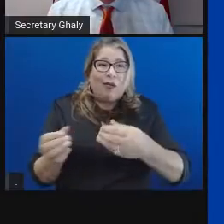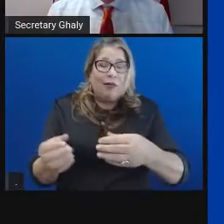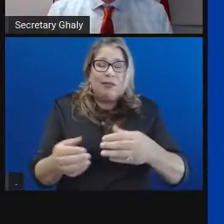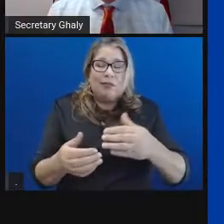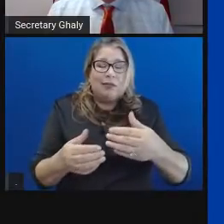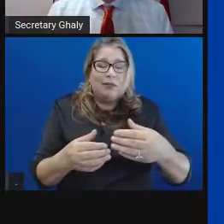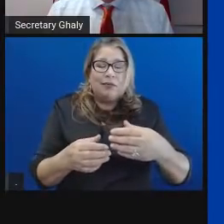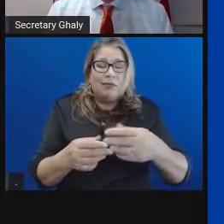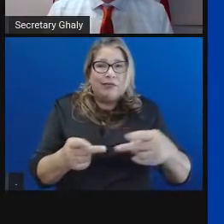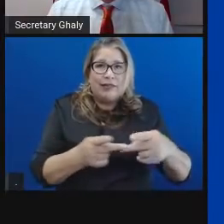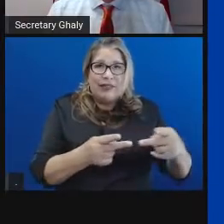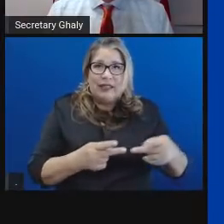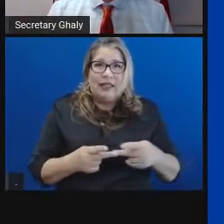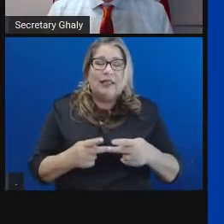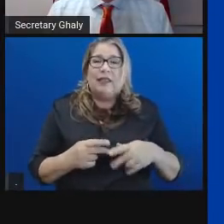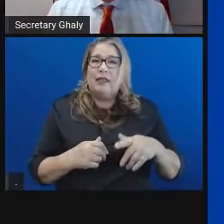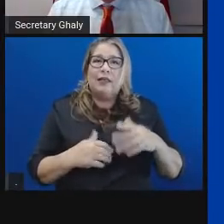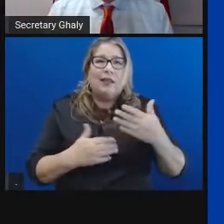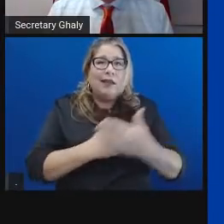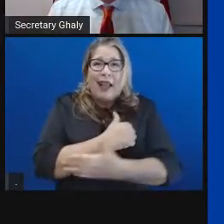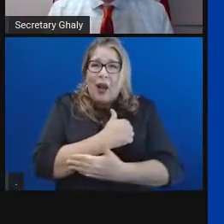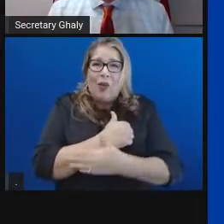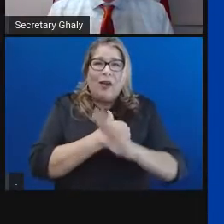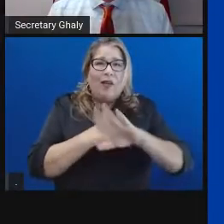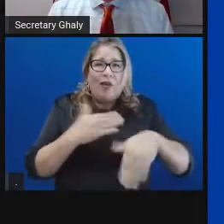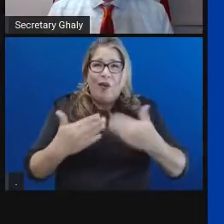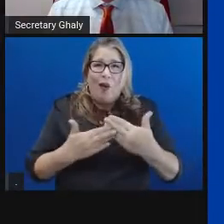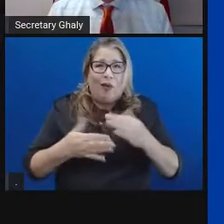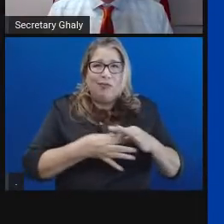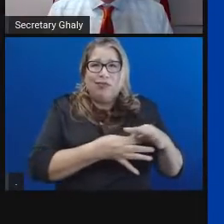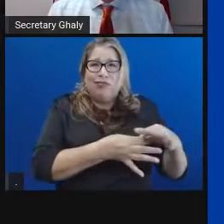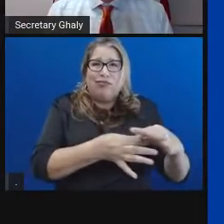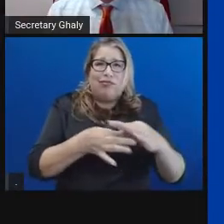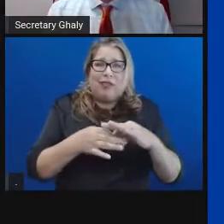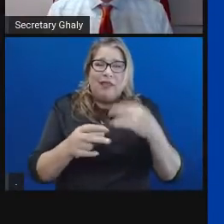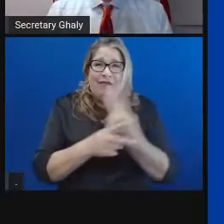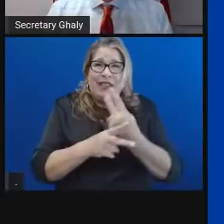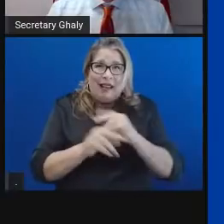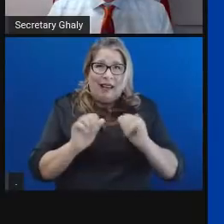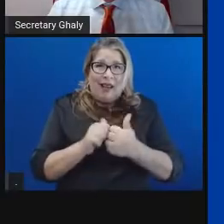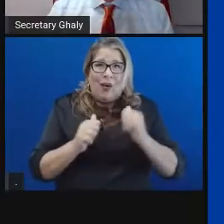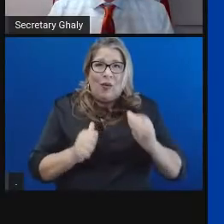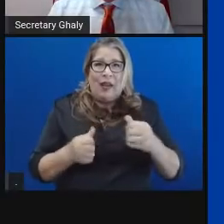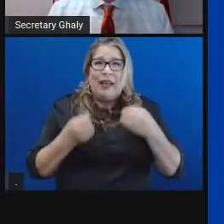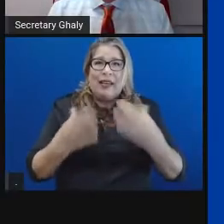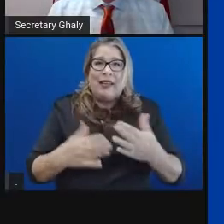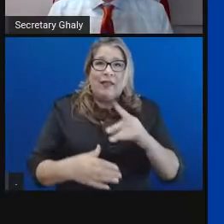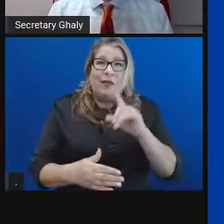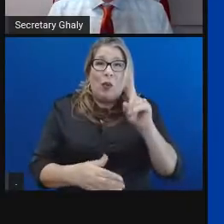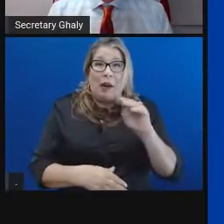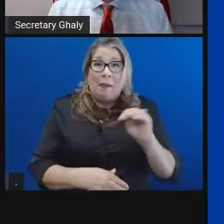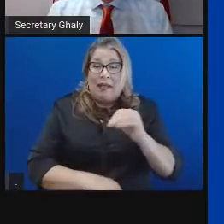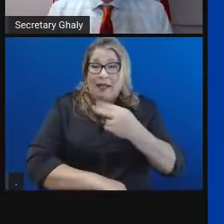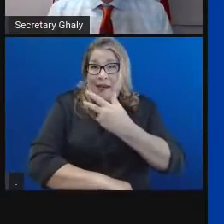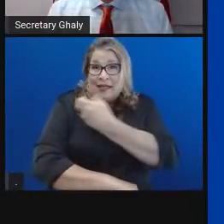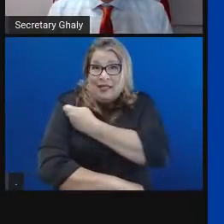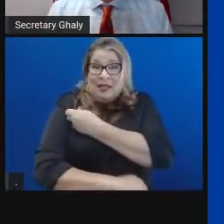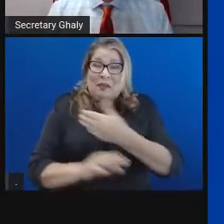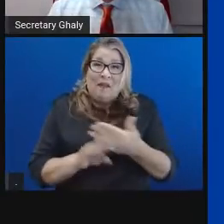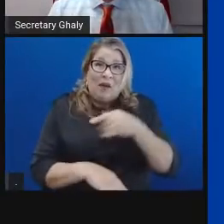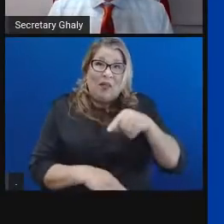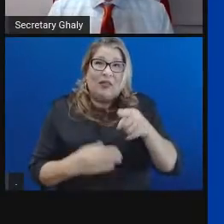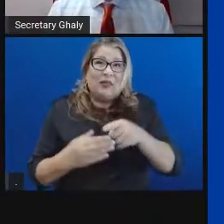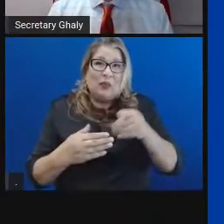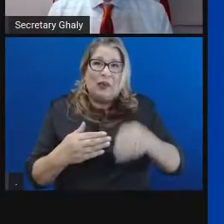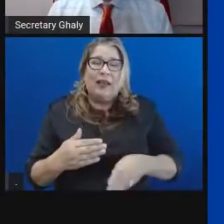and working through that. It's an all hands on deck effort, not just by the traditional public